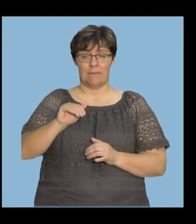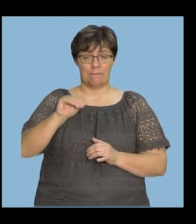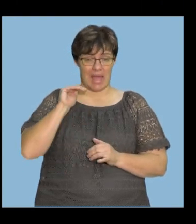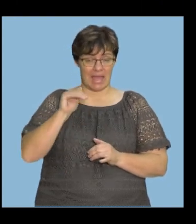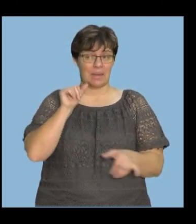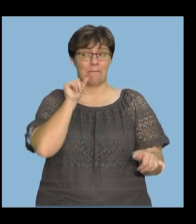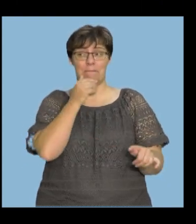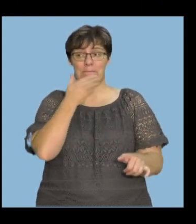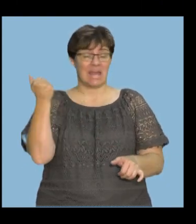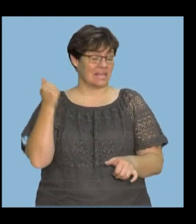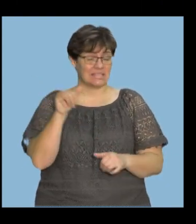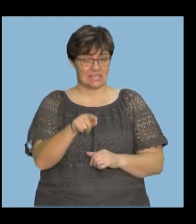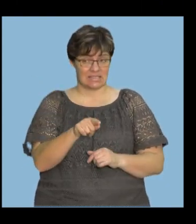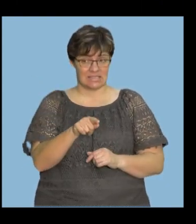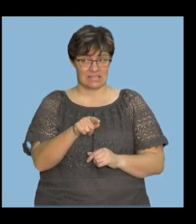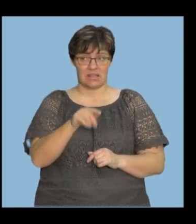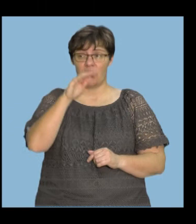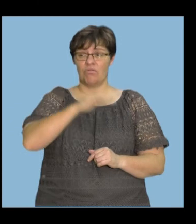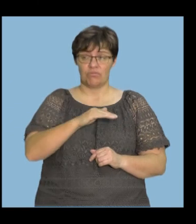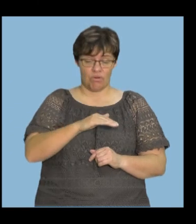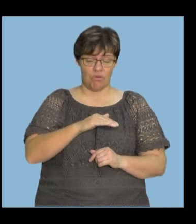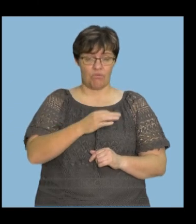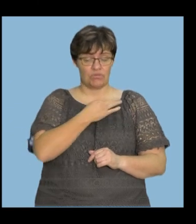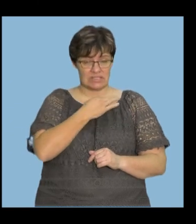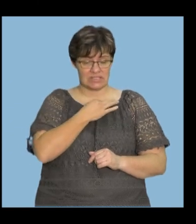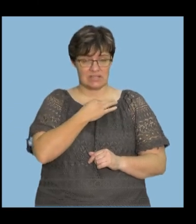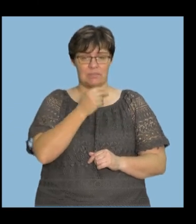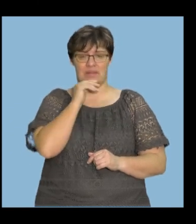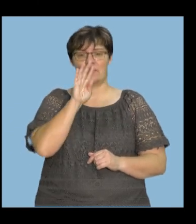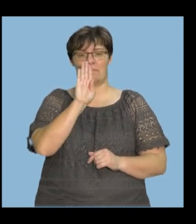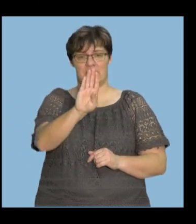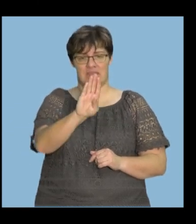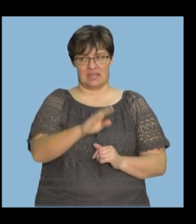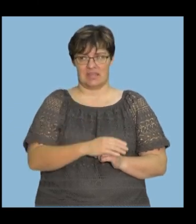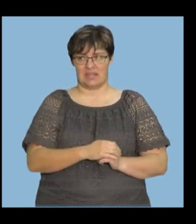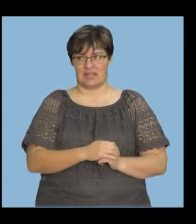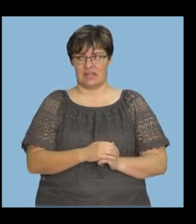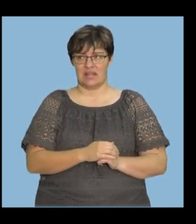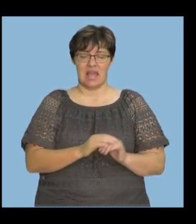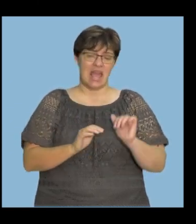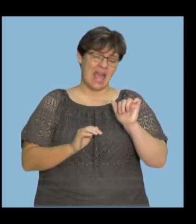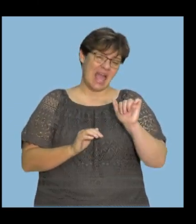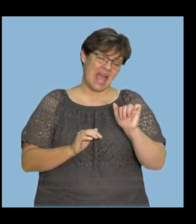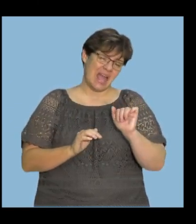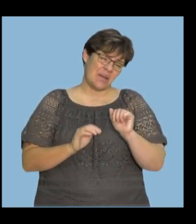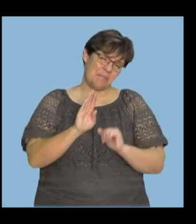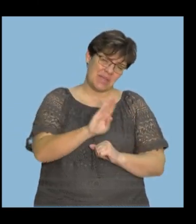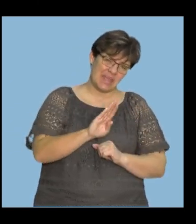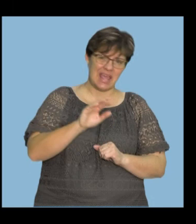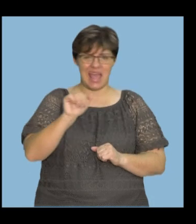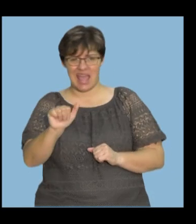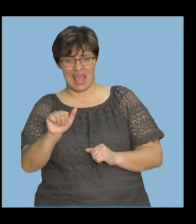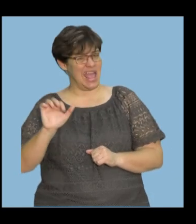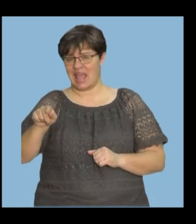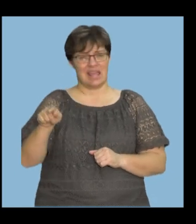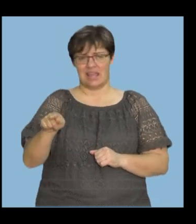better, lower risk will be that. between A and B, I wouldn't take A